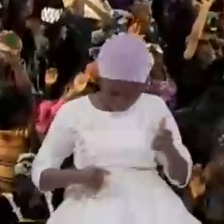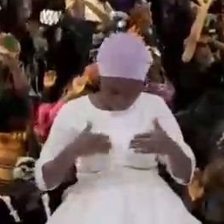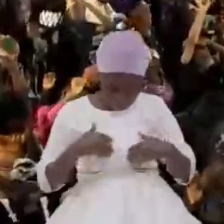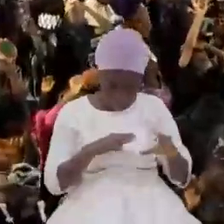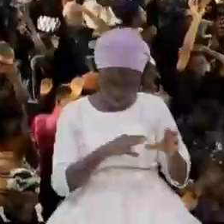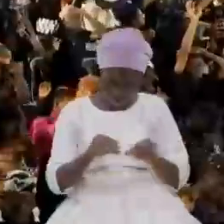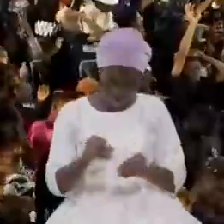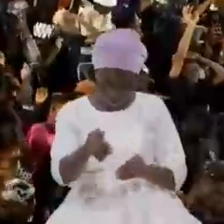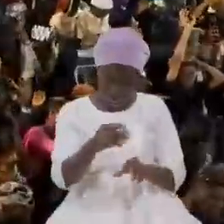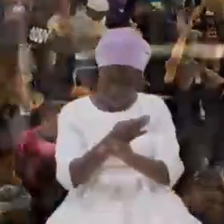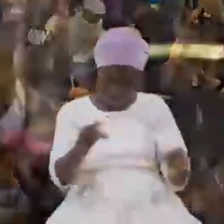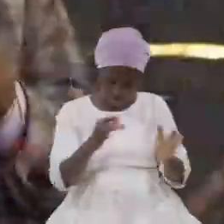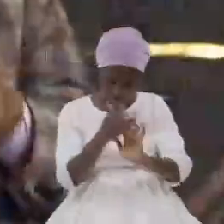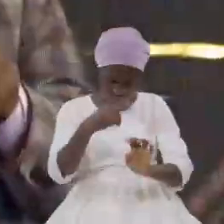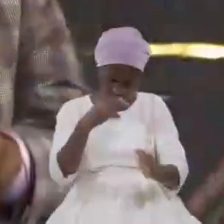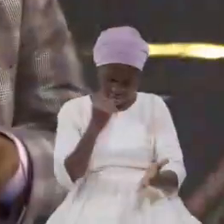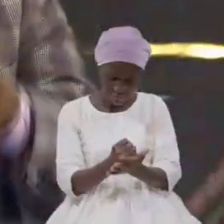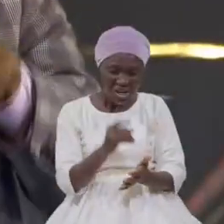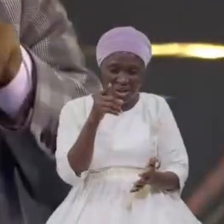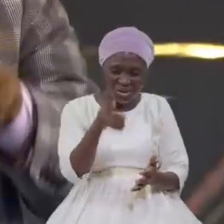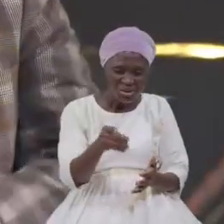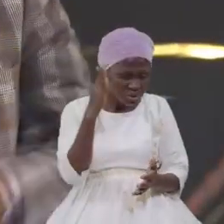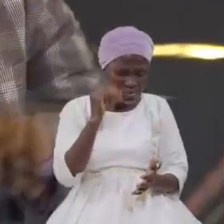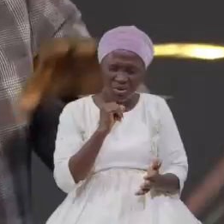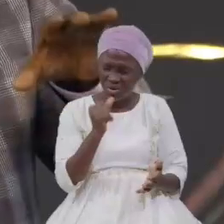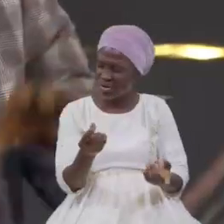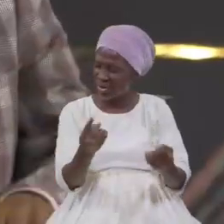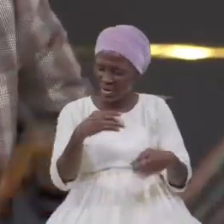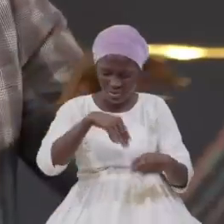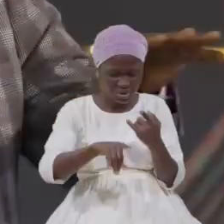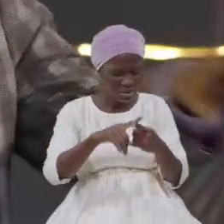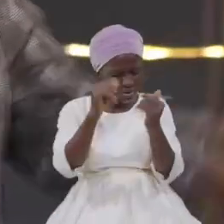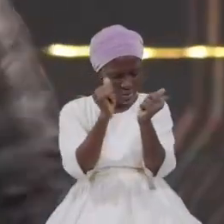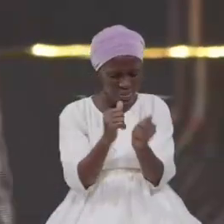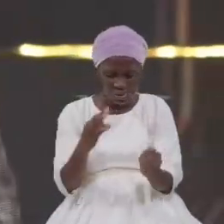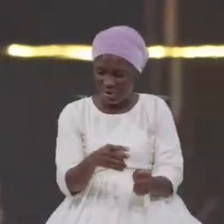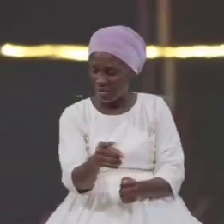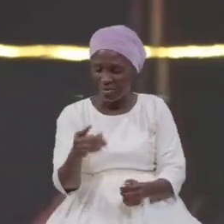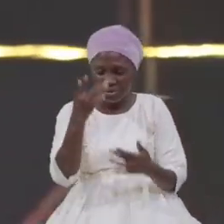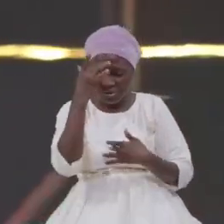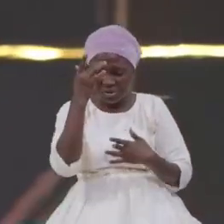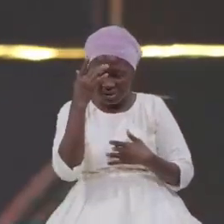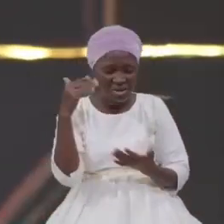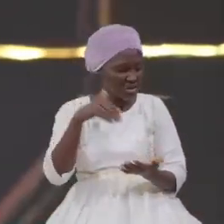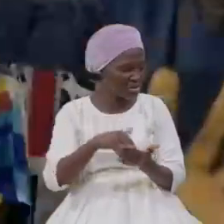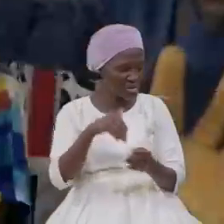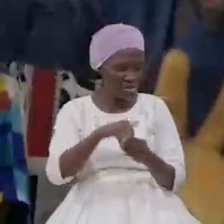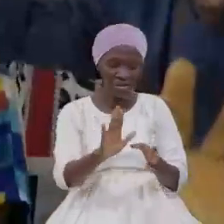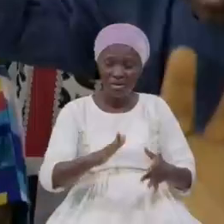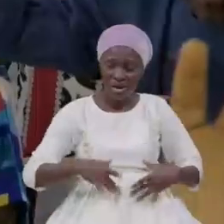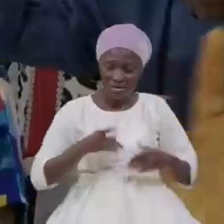free. You will not come into the bondage of those sicknesses, diseases anymore in your life in Jesus'